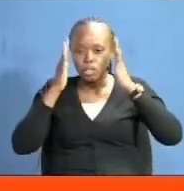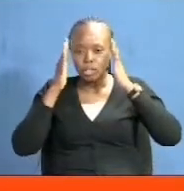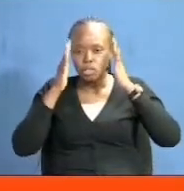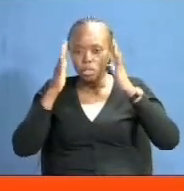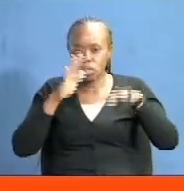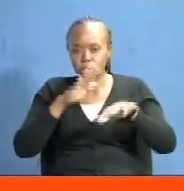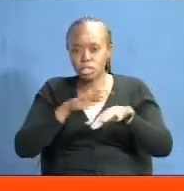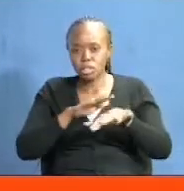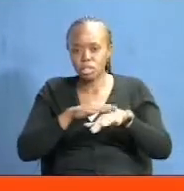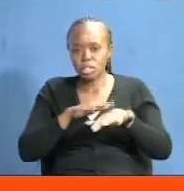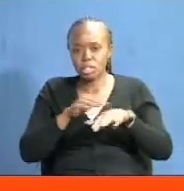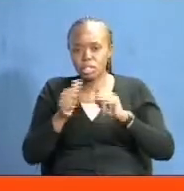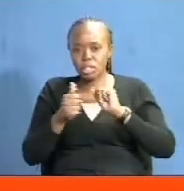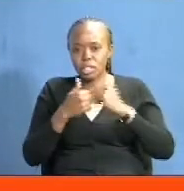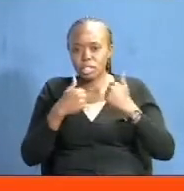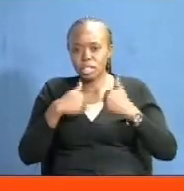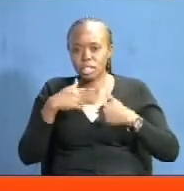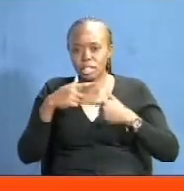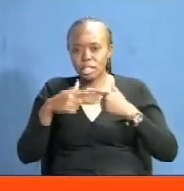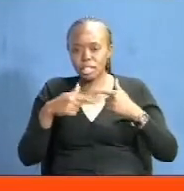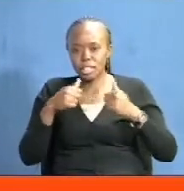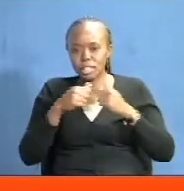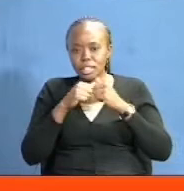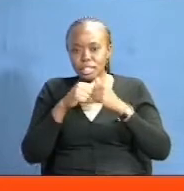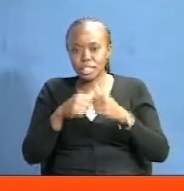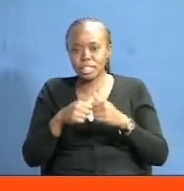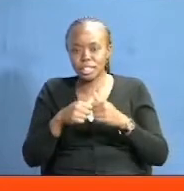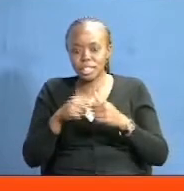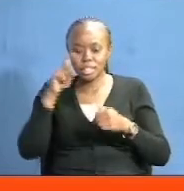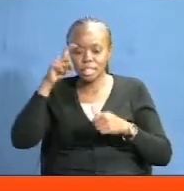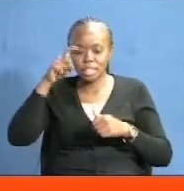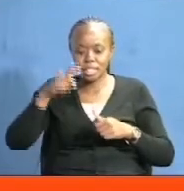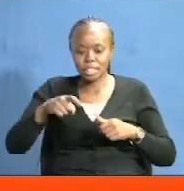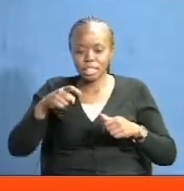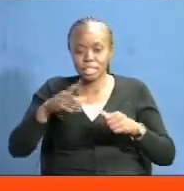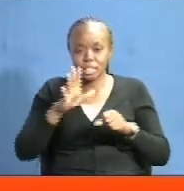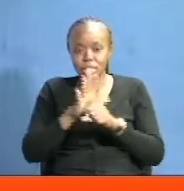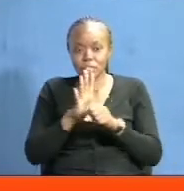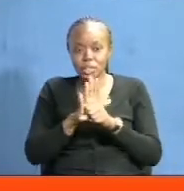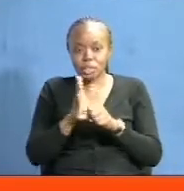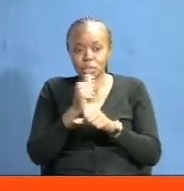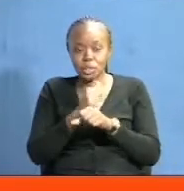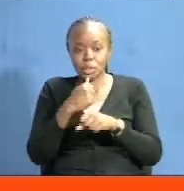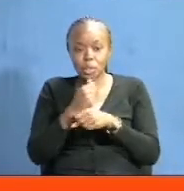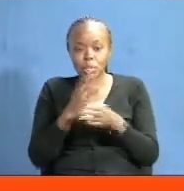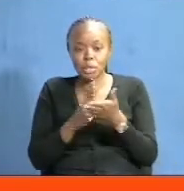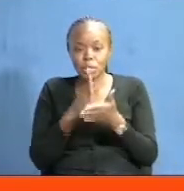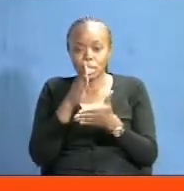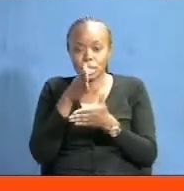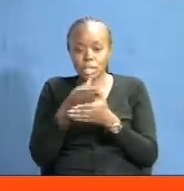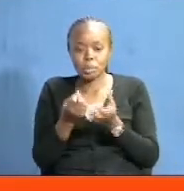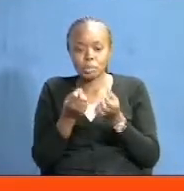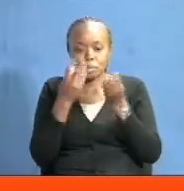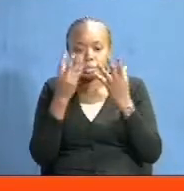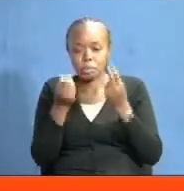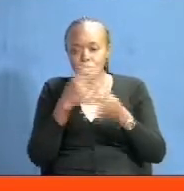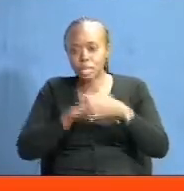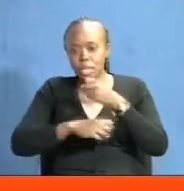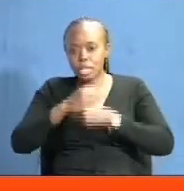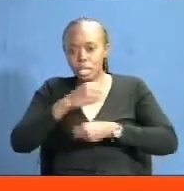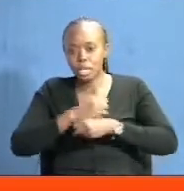registration. There is an undergoing exercise by the IBC, mass registration of voters. We're making sure as many as